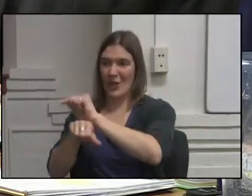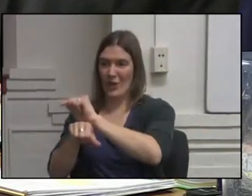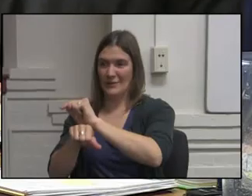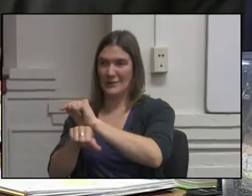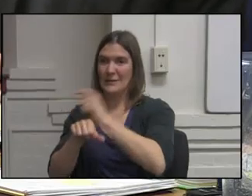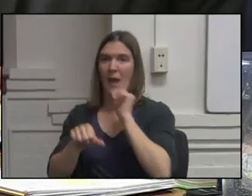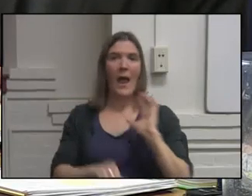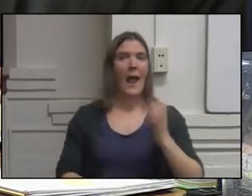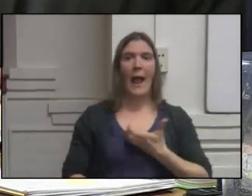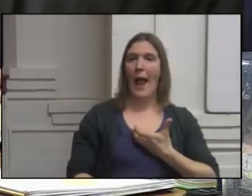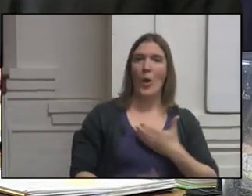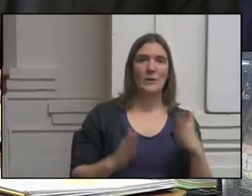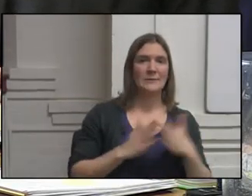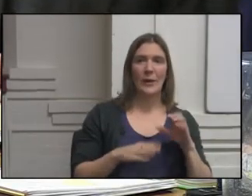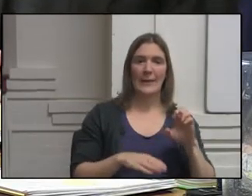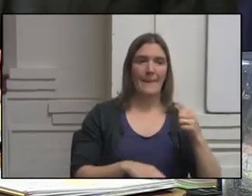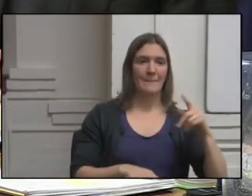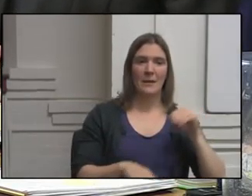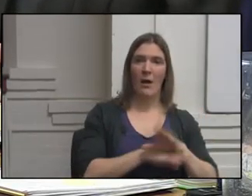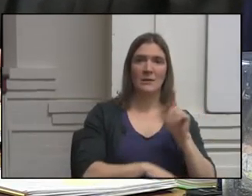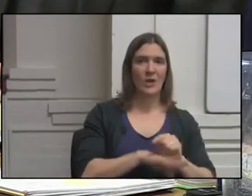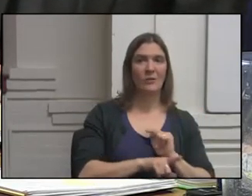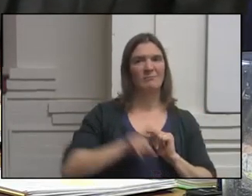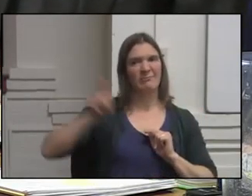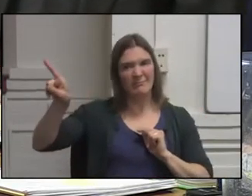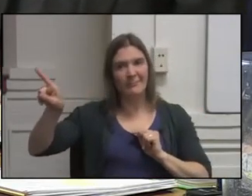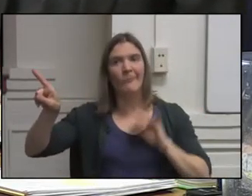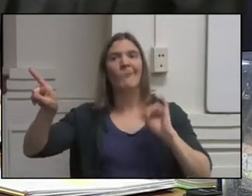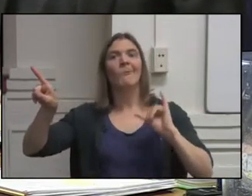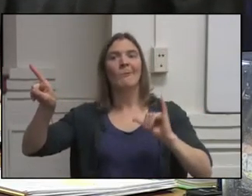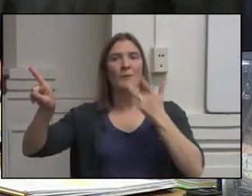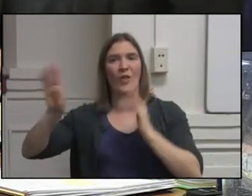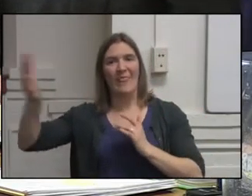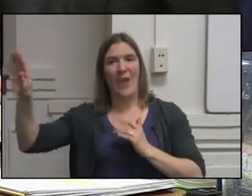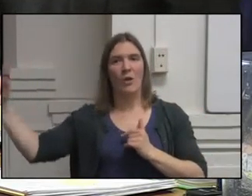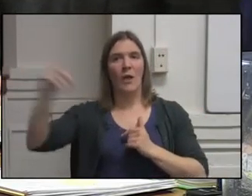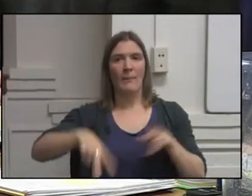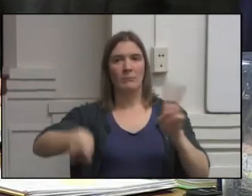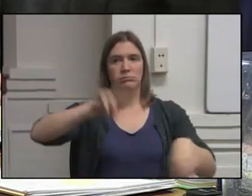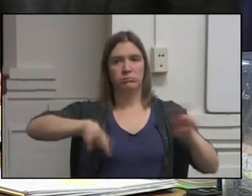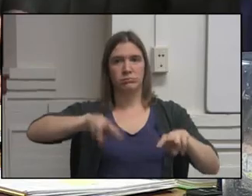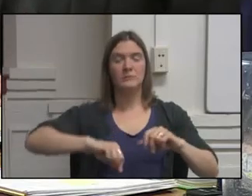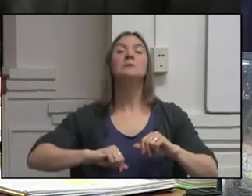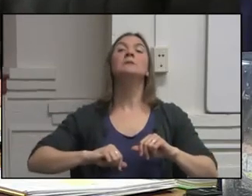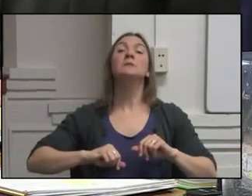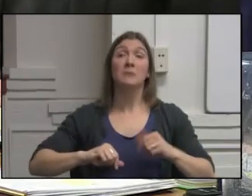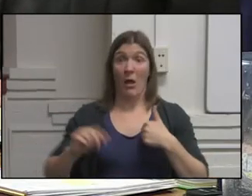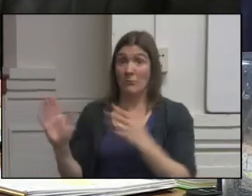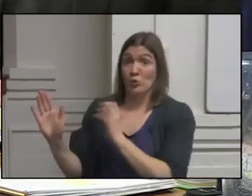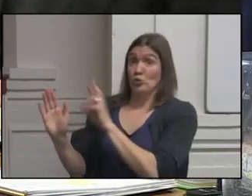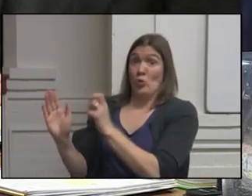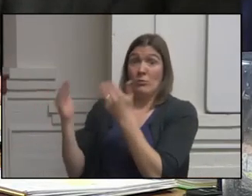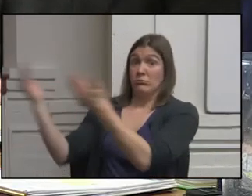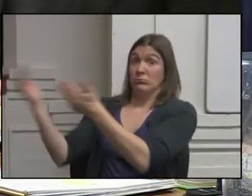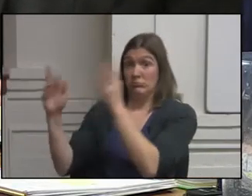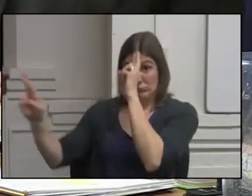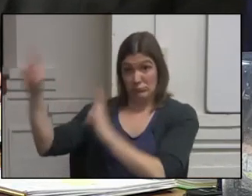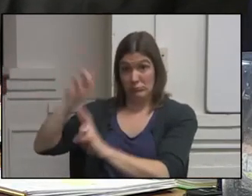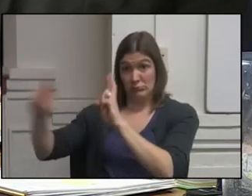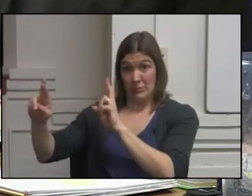than the town's environmental consultant for this brownfields work. And we want to accommodate that, but we